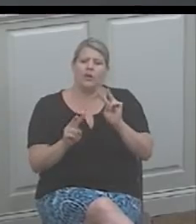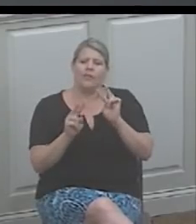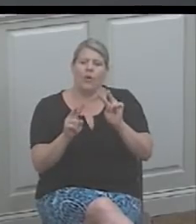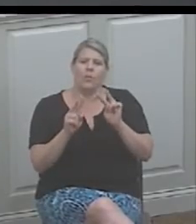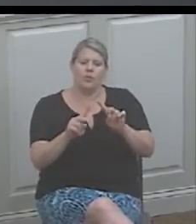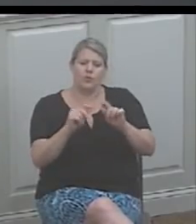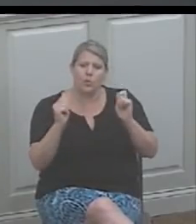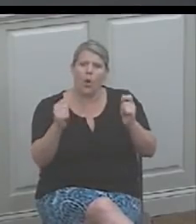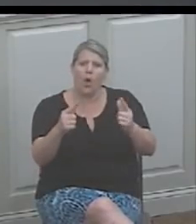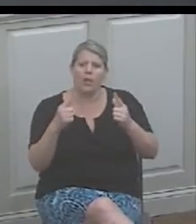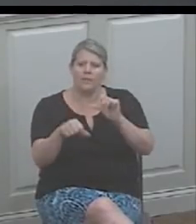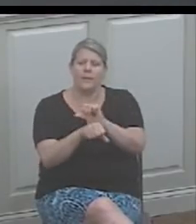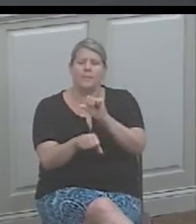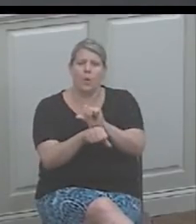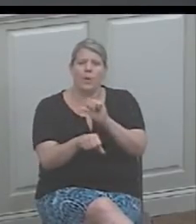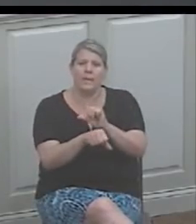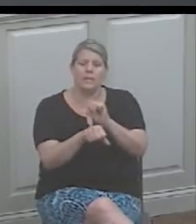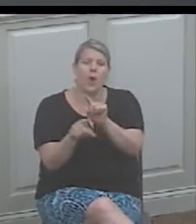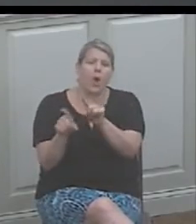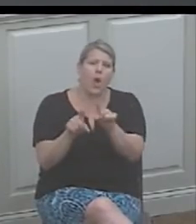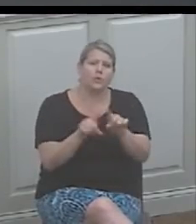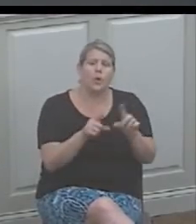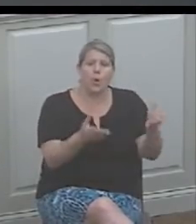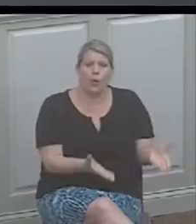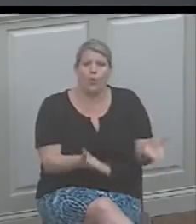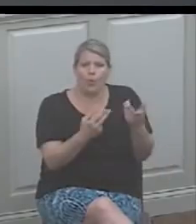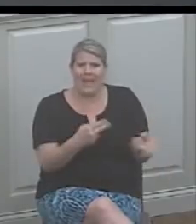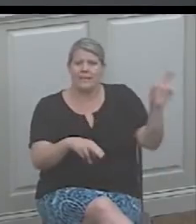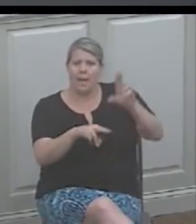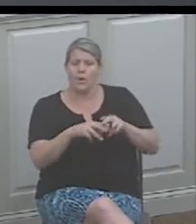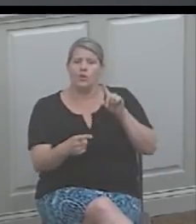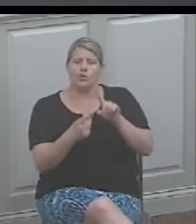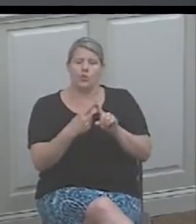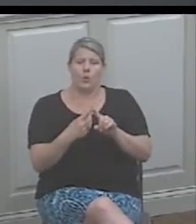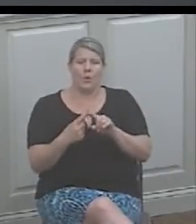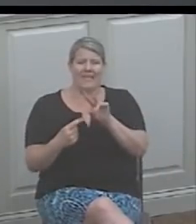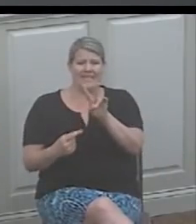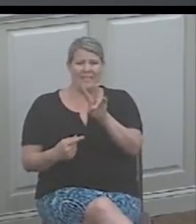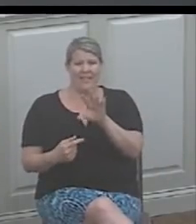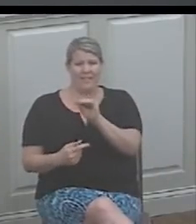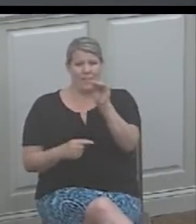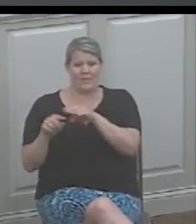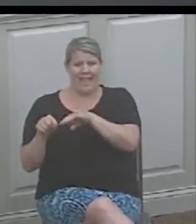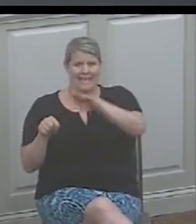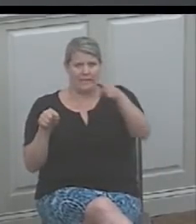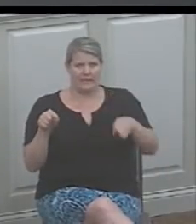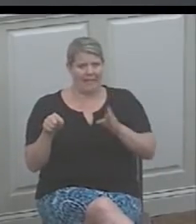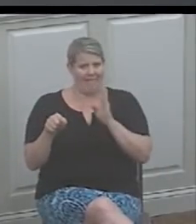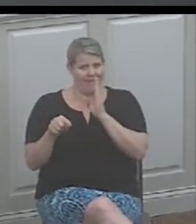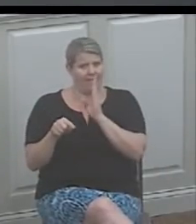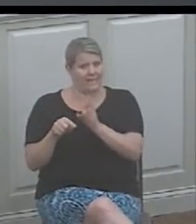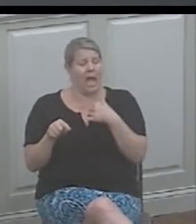city's employees being raised into the 75th percentile like the Danville City government officials. It is